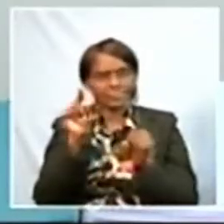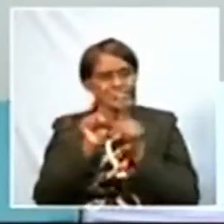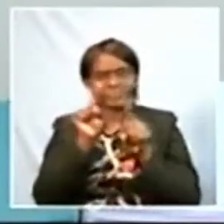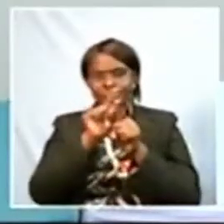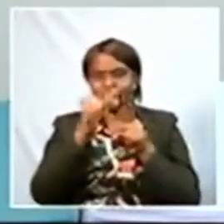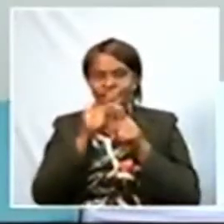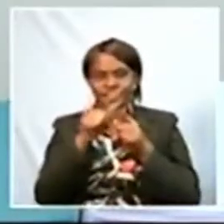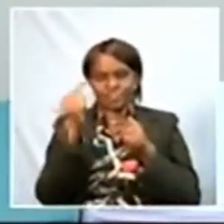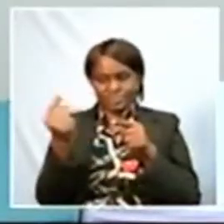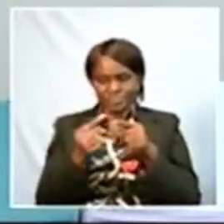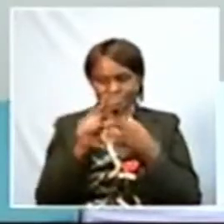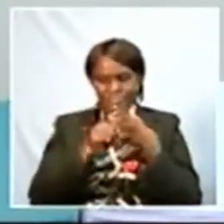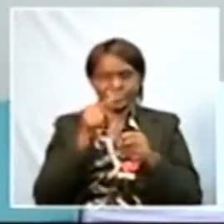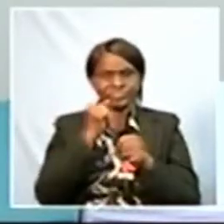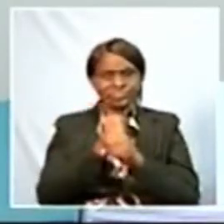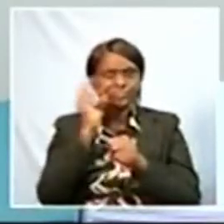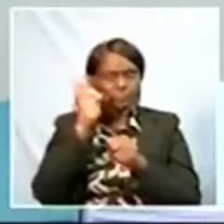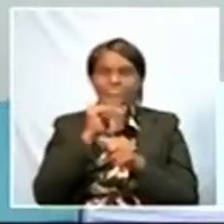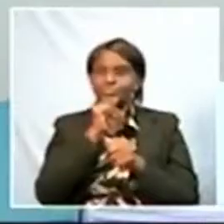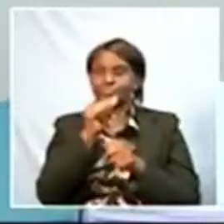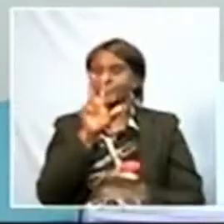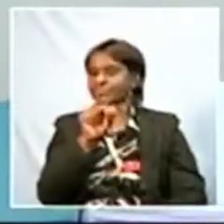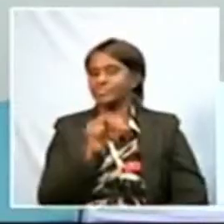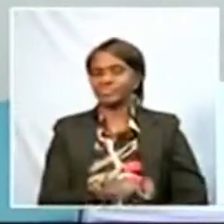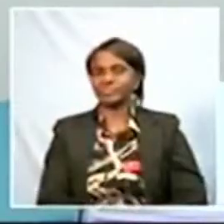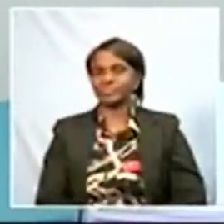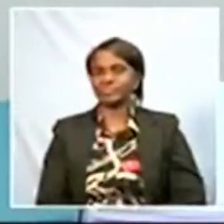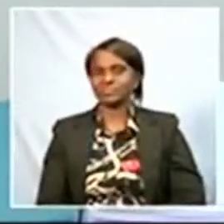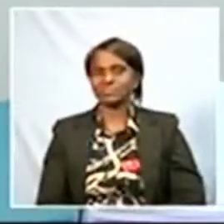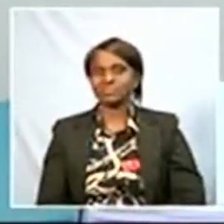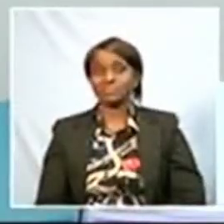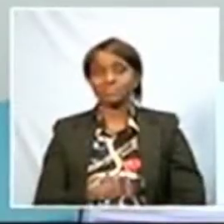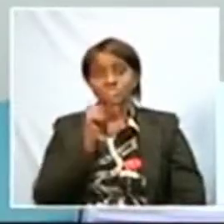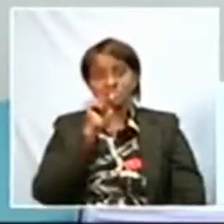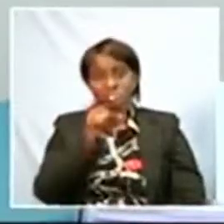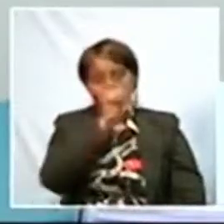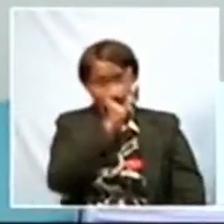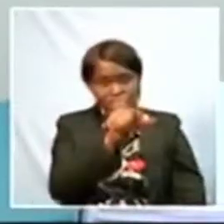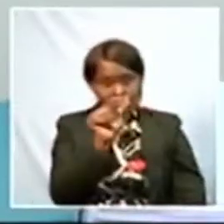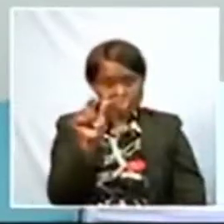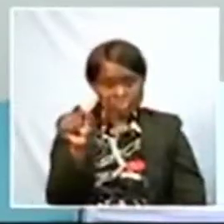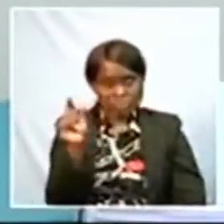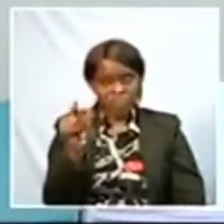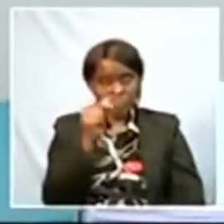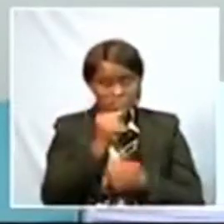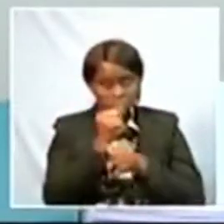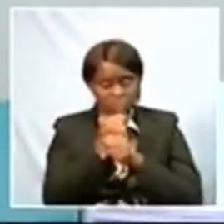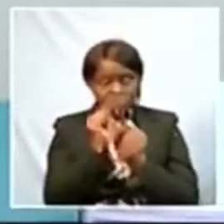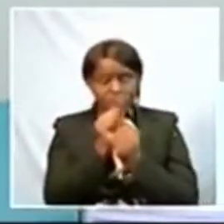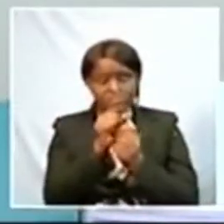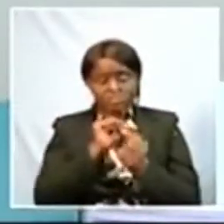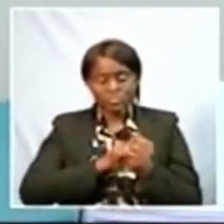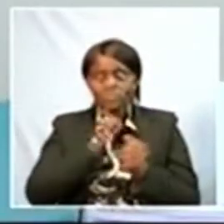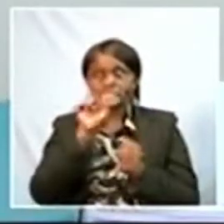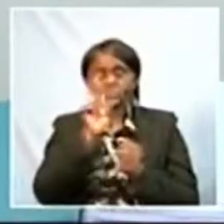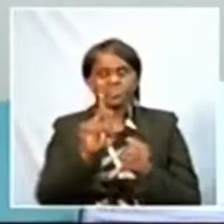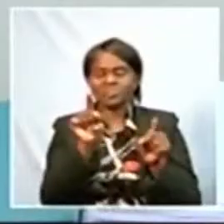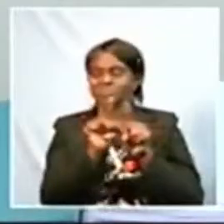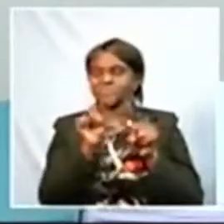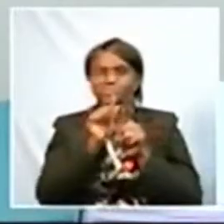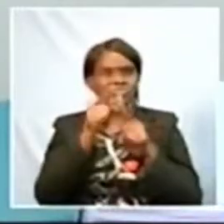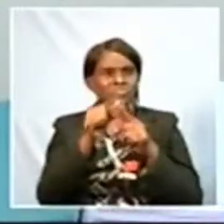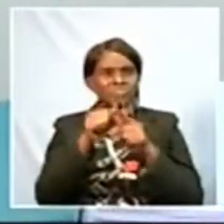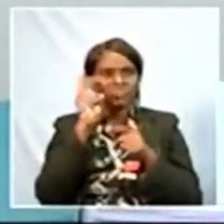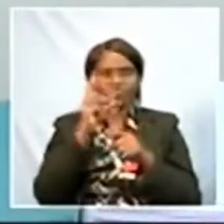when you appear next year. We will not. That each one of you should be working with that. We will not use the same words. We will